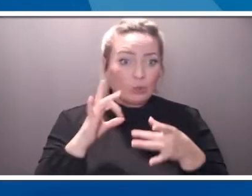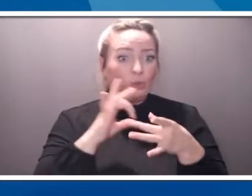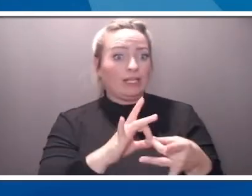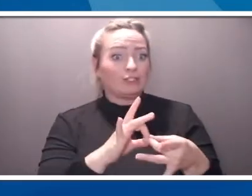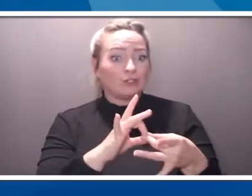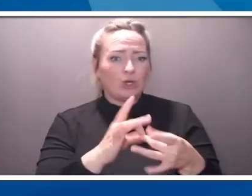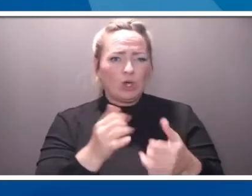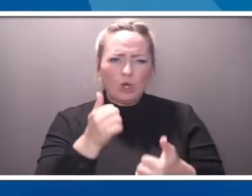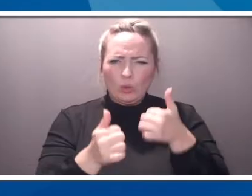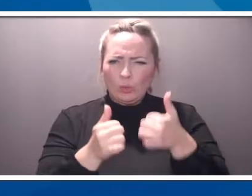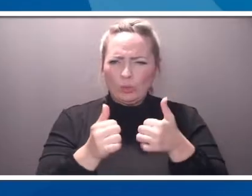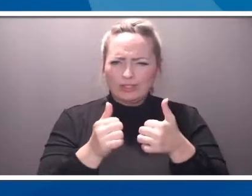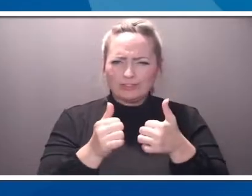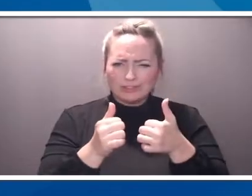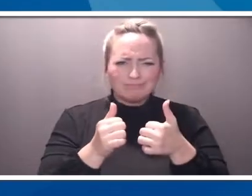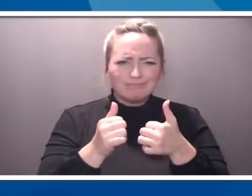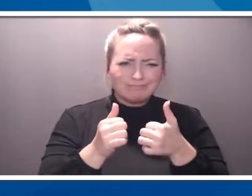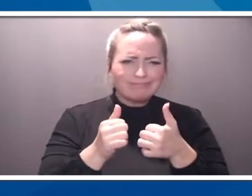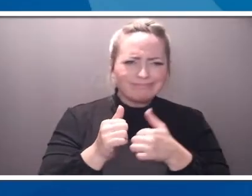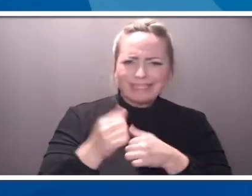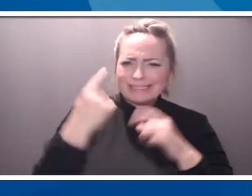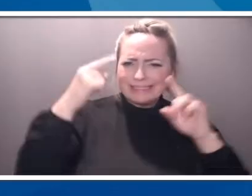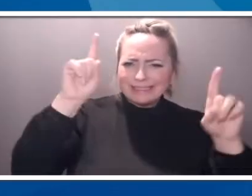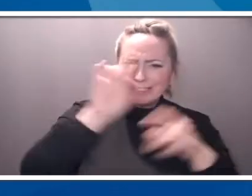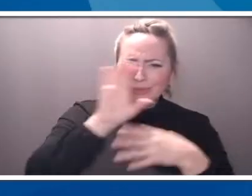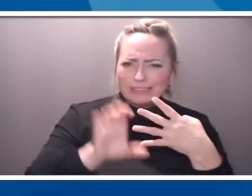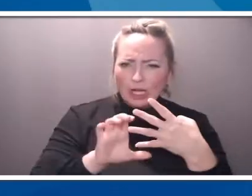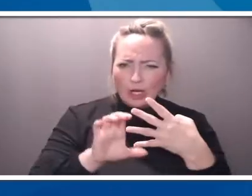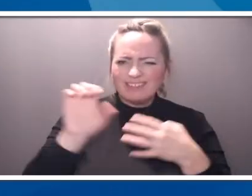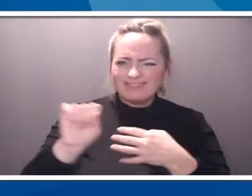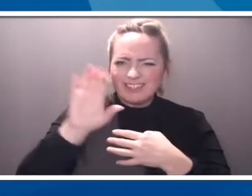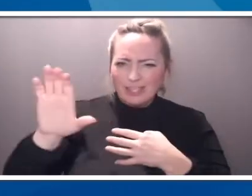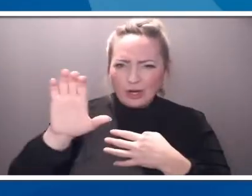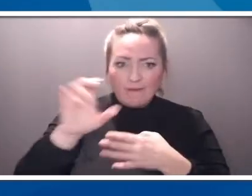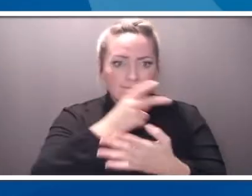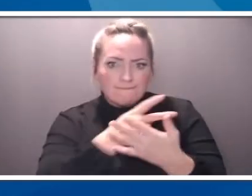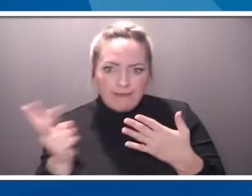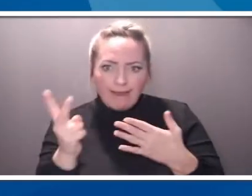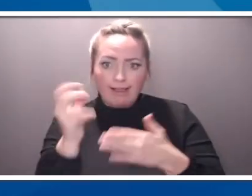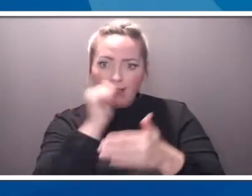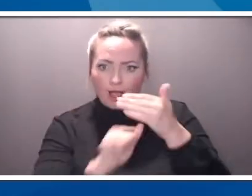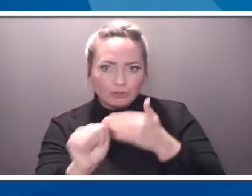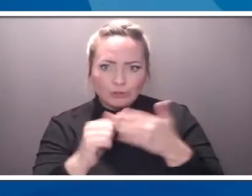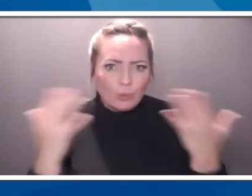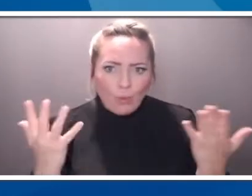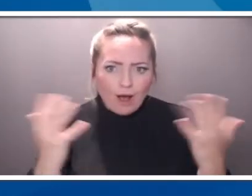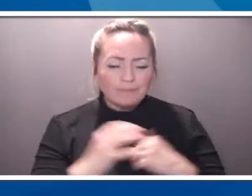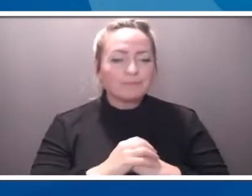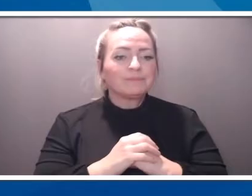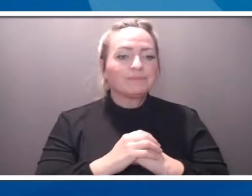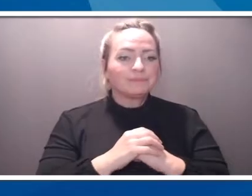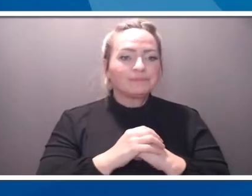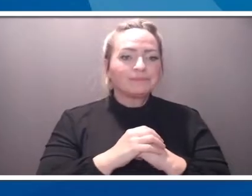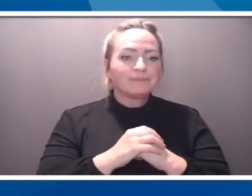generally relates to which success criterion can I fail this particular thing